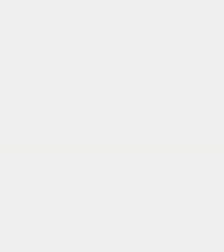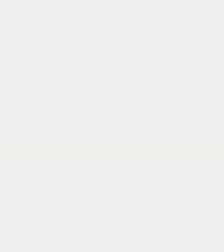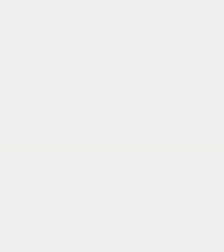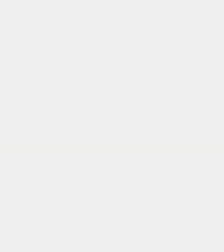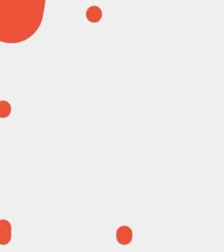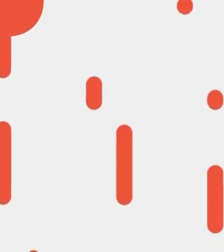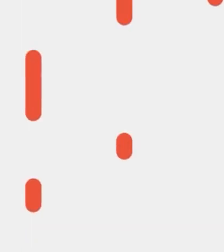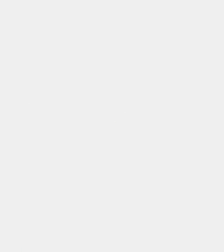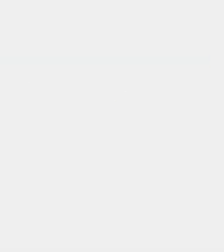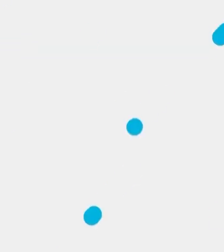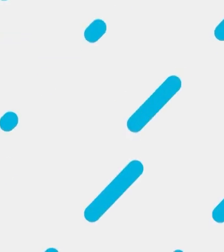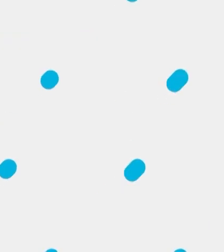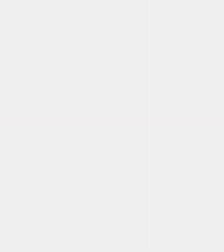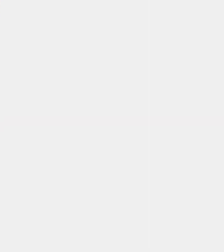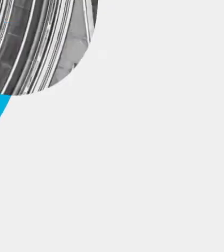tuned.